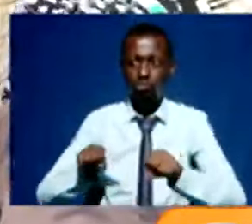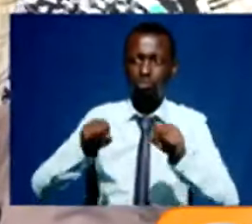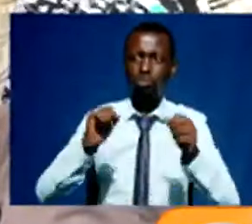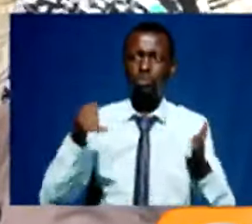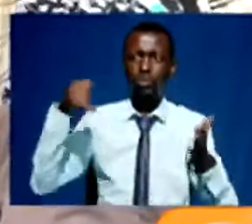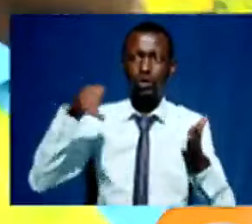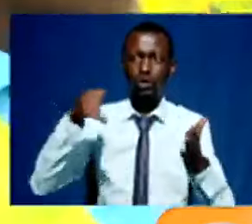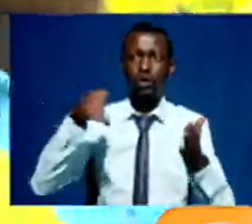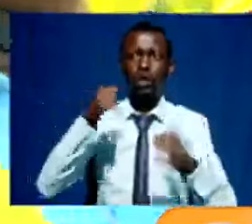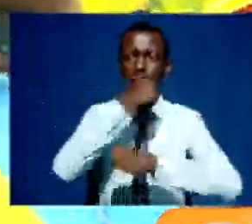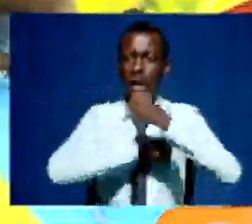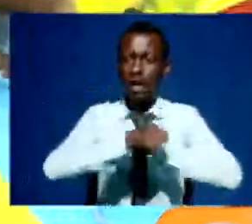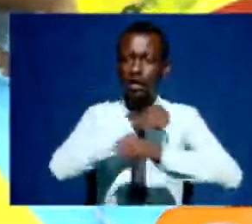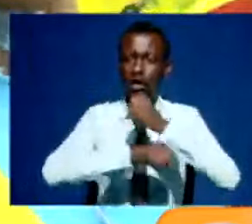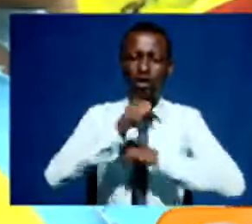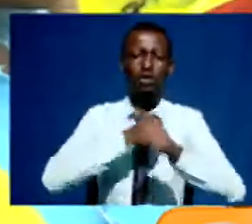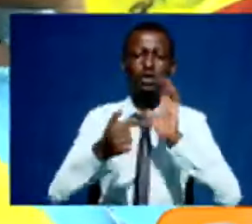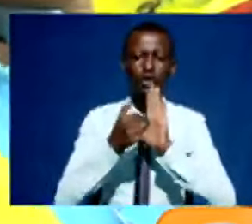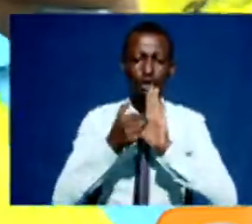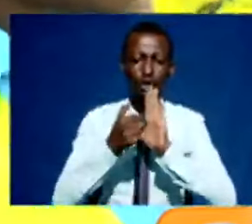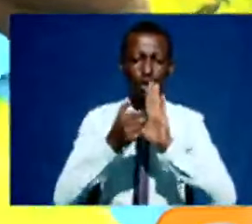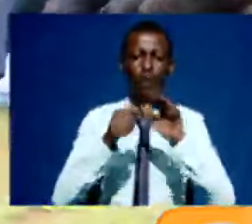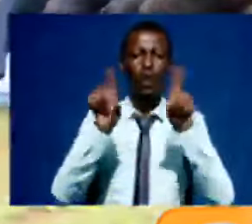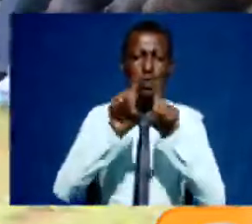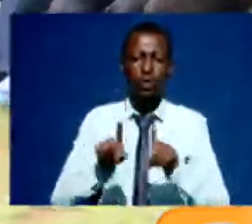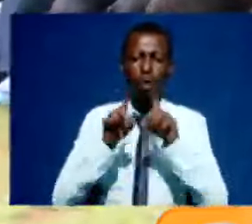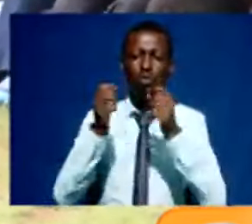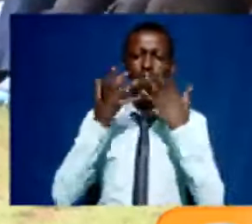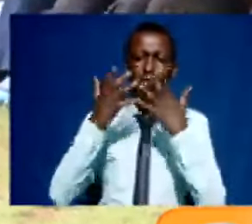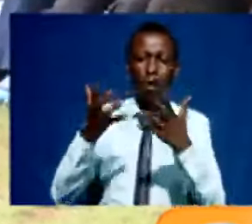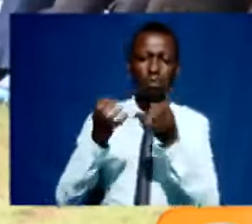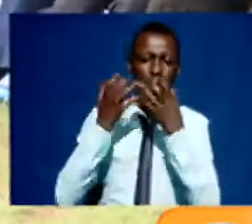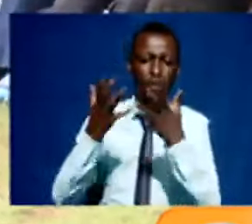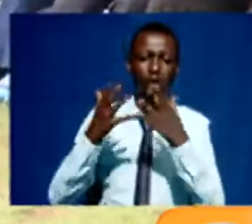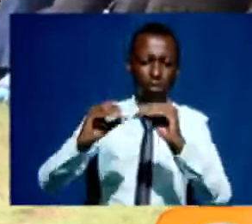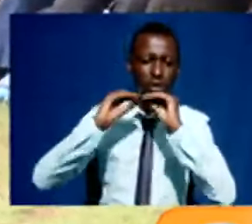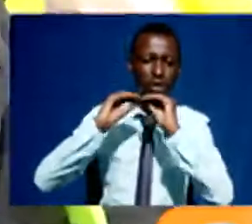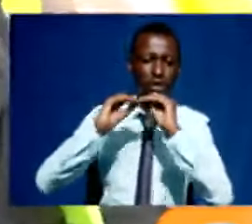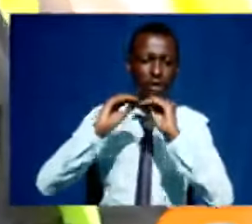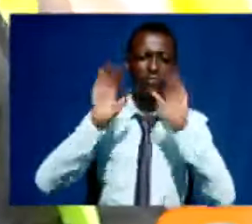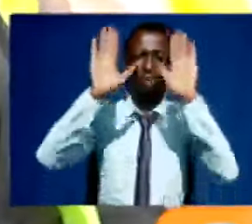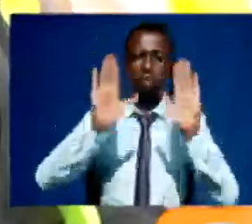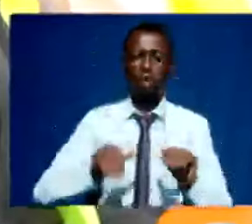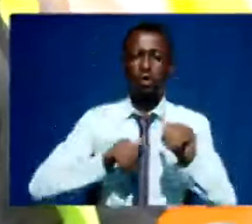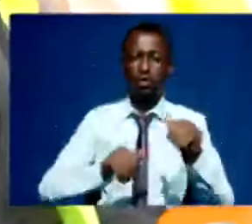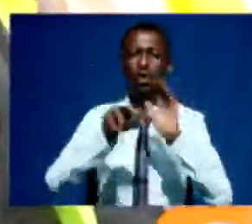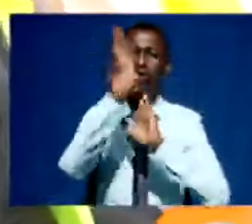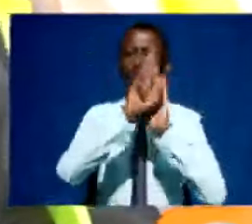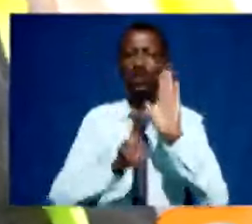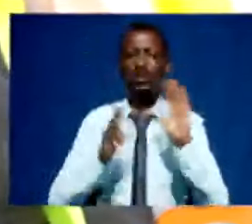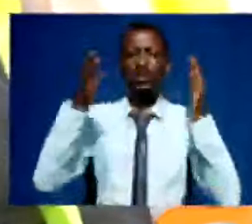practical demonstrations and an informative session that talked about the significance of adhering to road